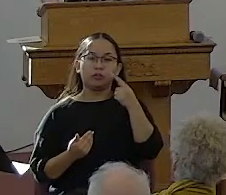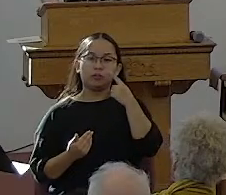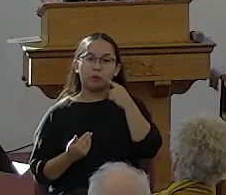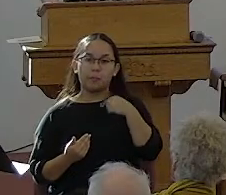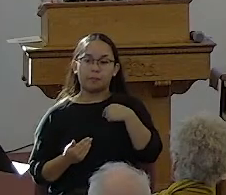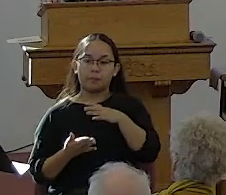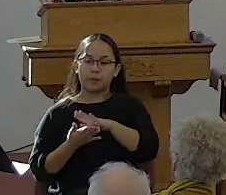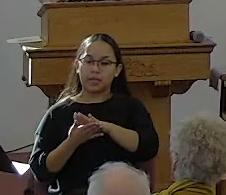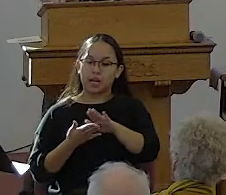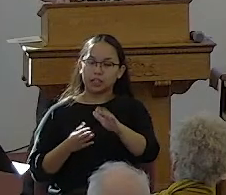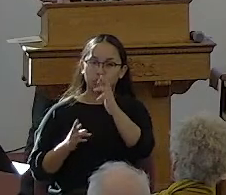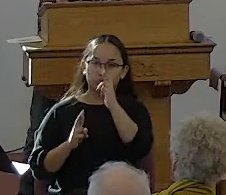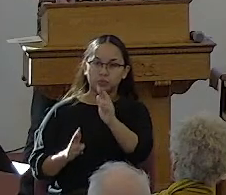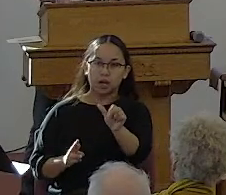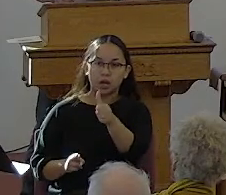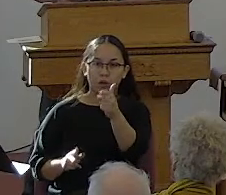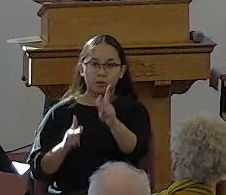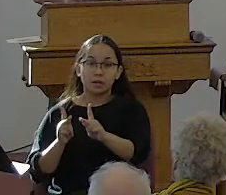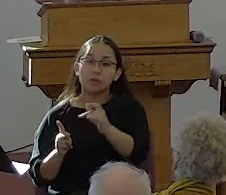myself.